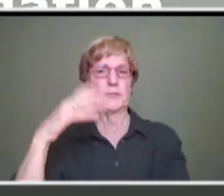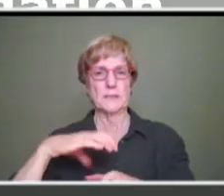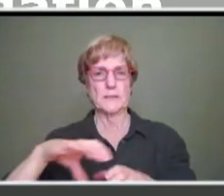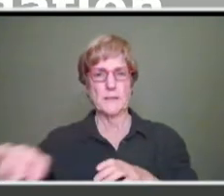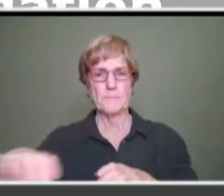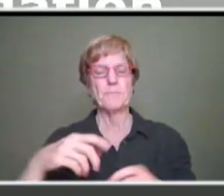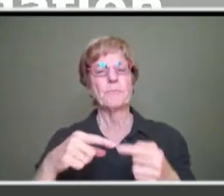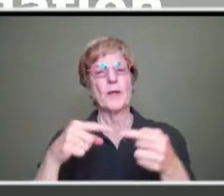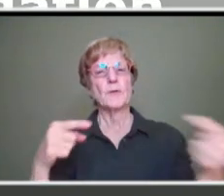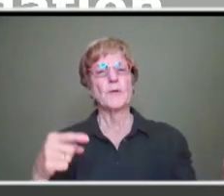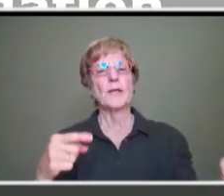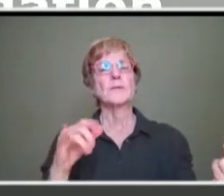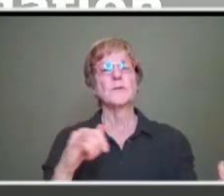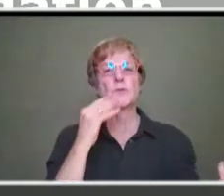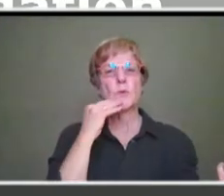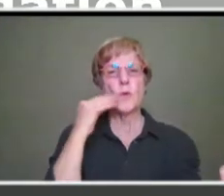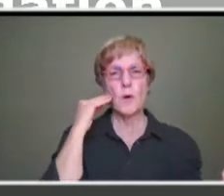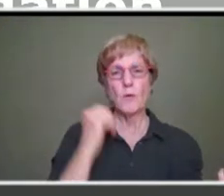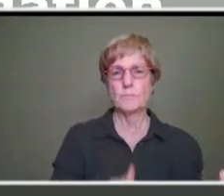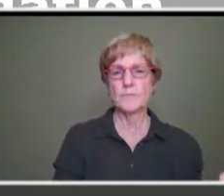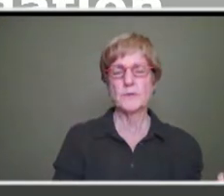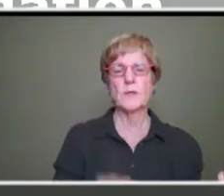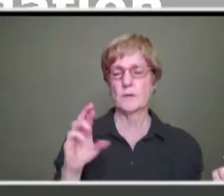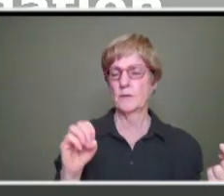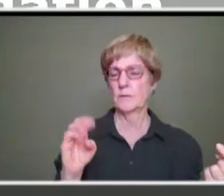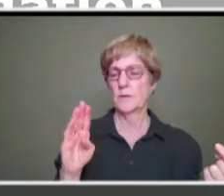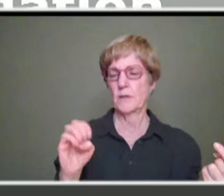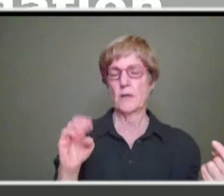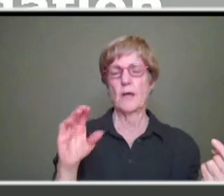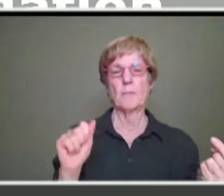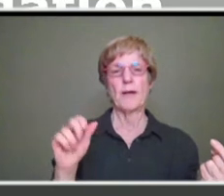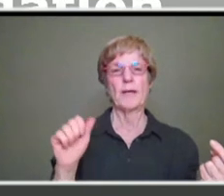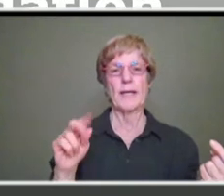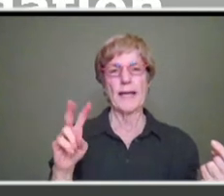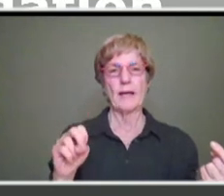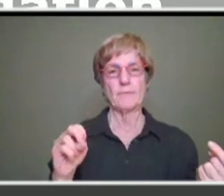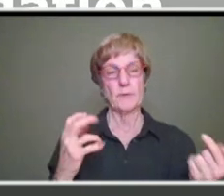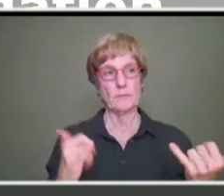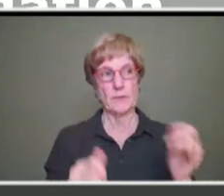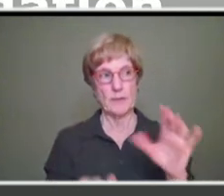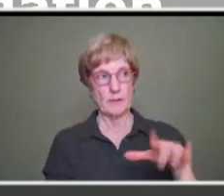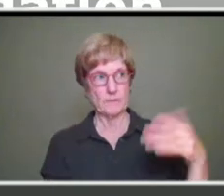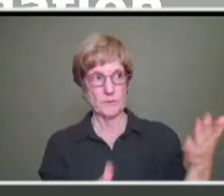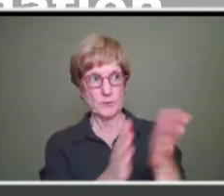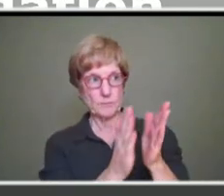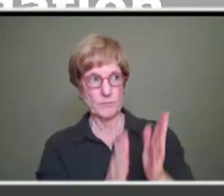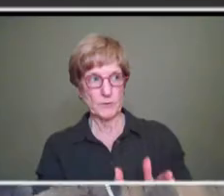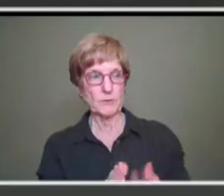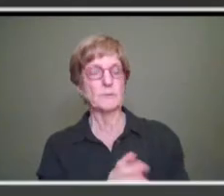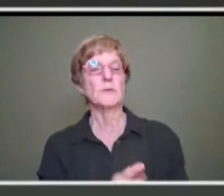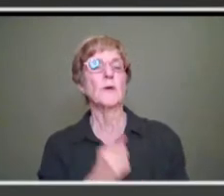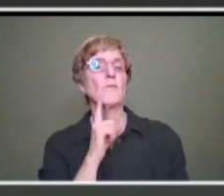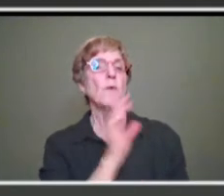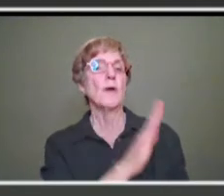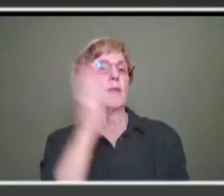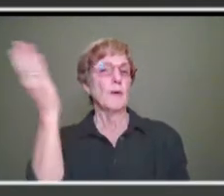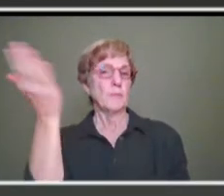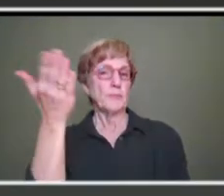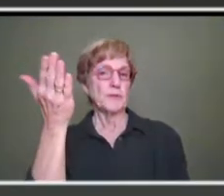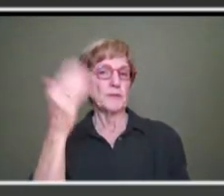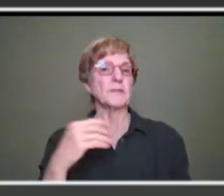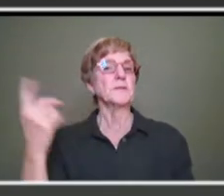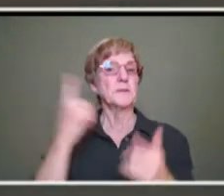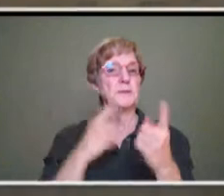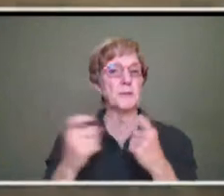adjacent to the single-family dwellings along Rebecca Avenue and we will turn it over to the petitioner and the community for their presentations and take any questions following